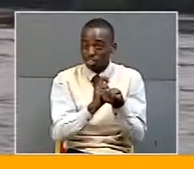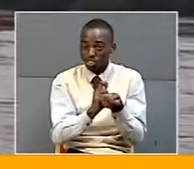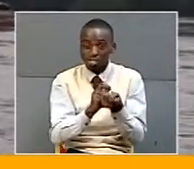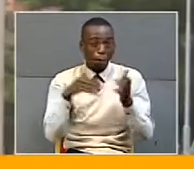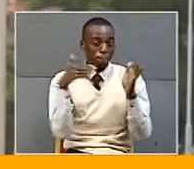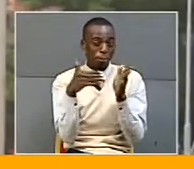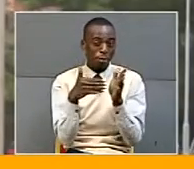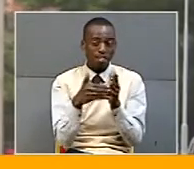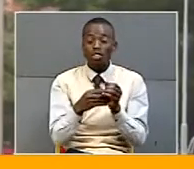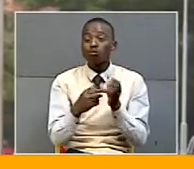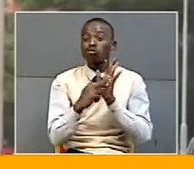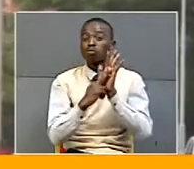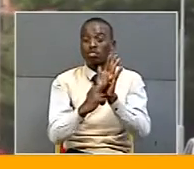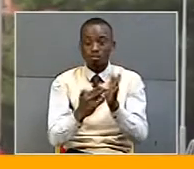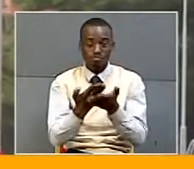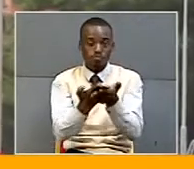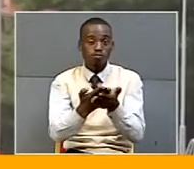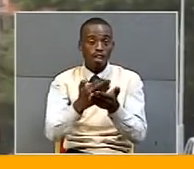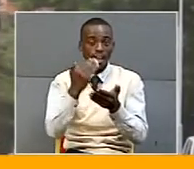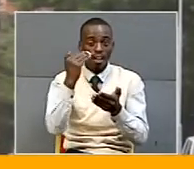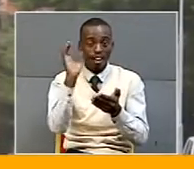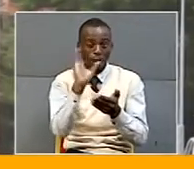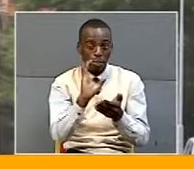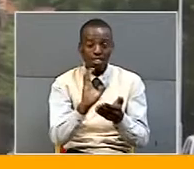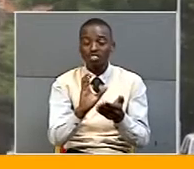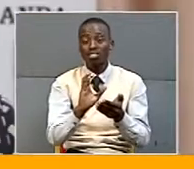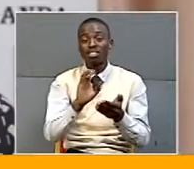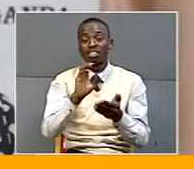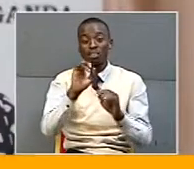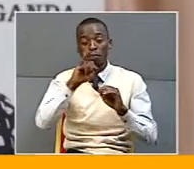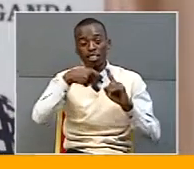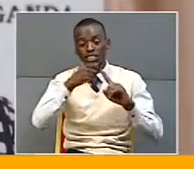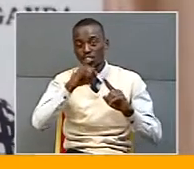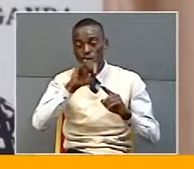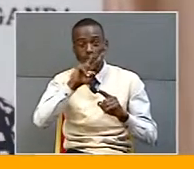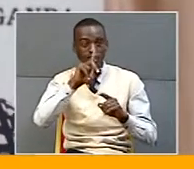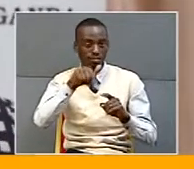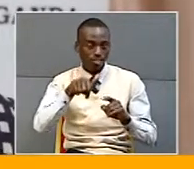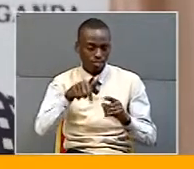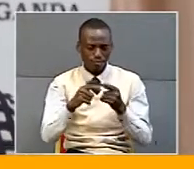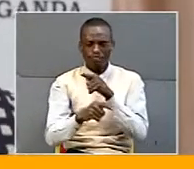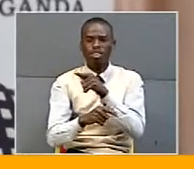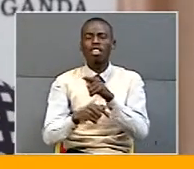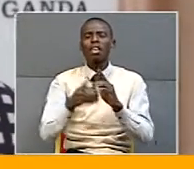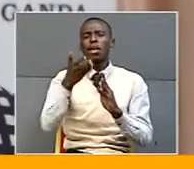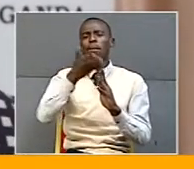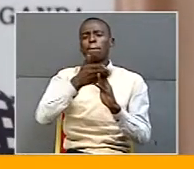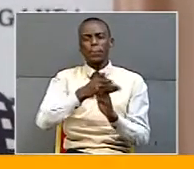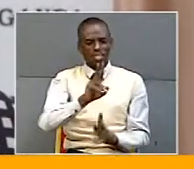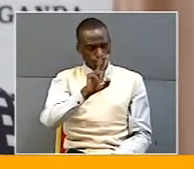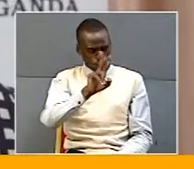is expected to be presented to Cabinet in January 2017. At least by